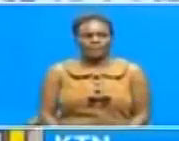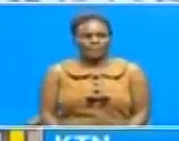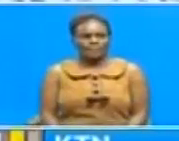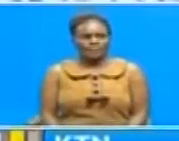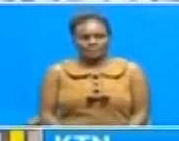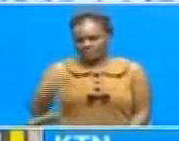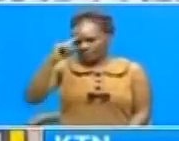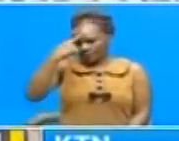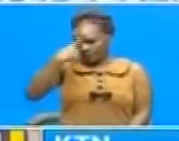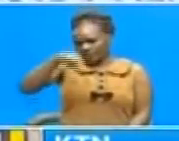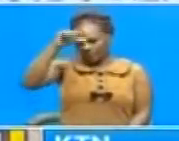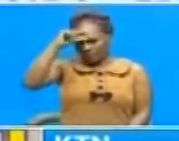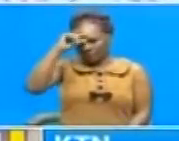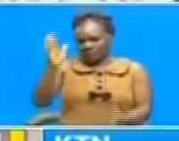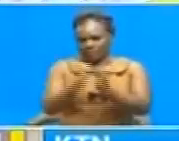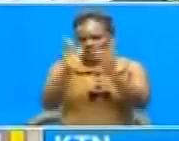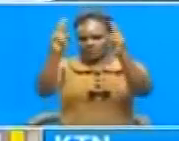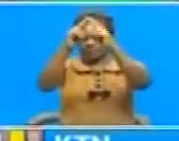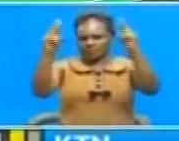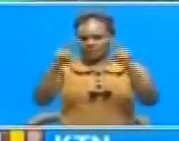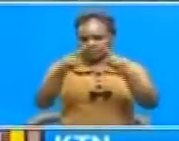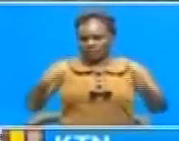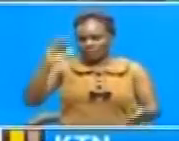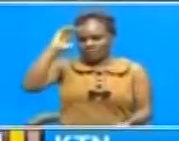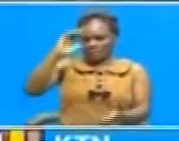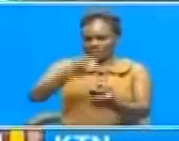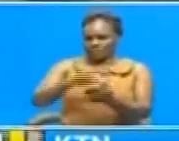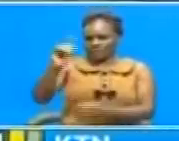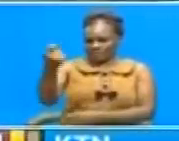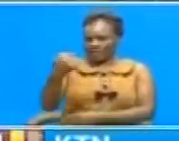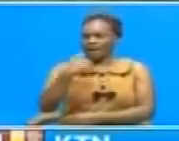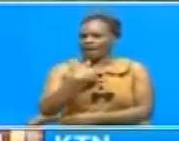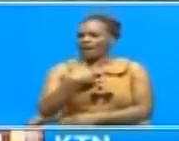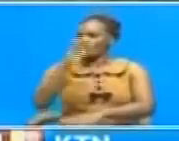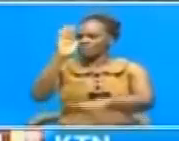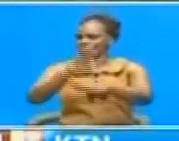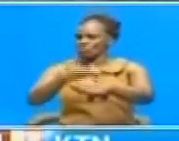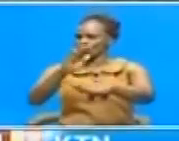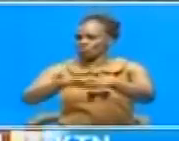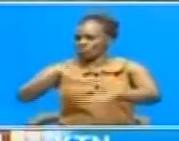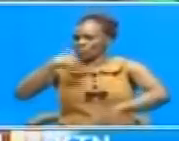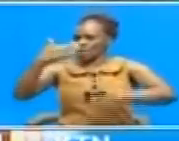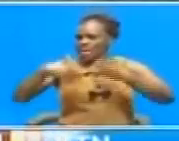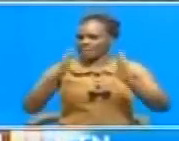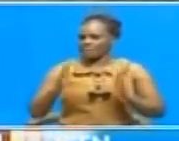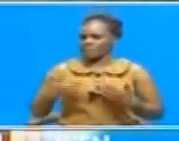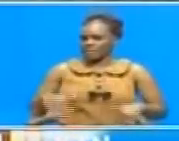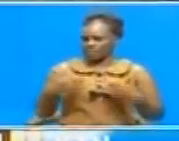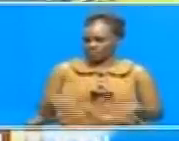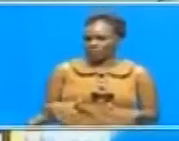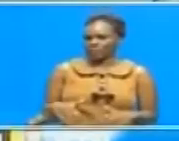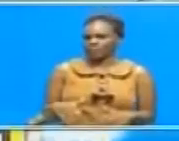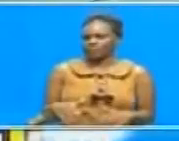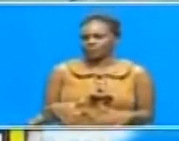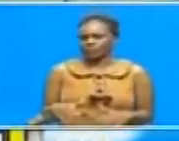Indian government or the International Kabaddi Federation believe that in Kenya we have good players who can really merge with this